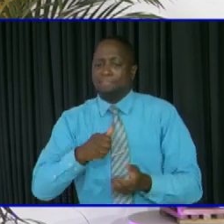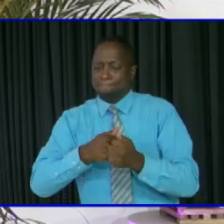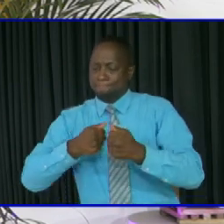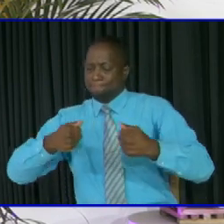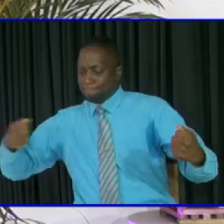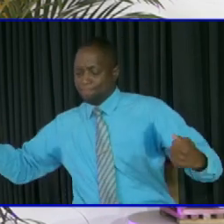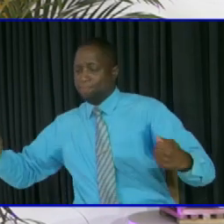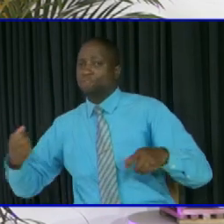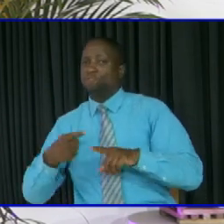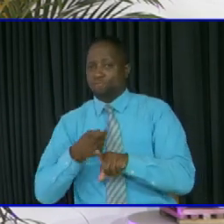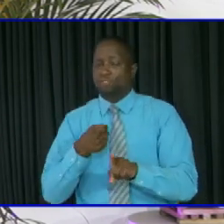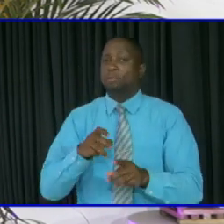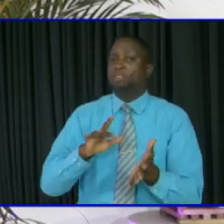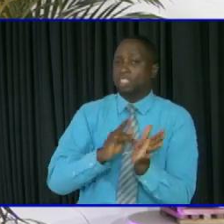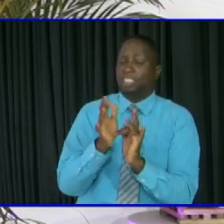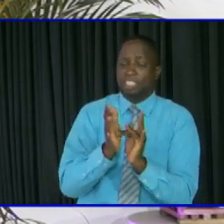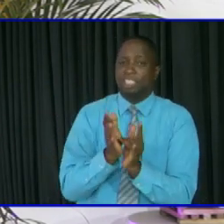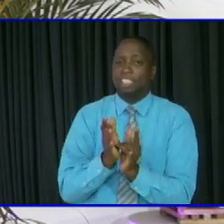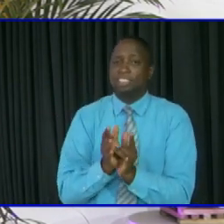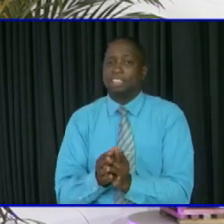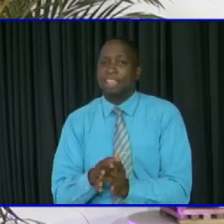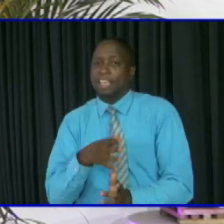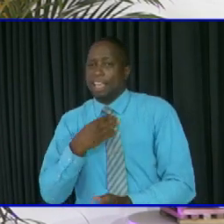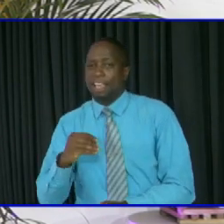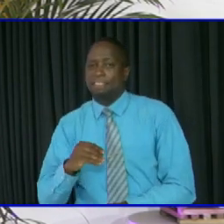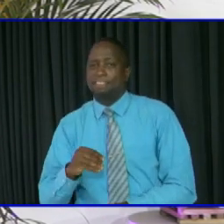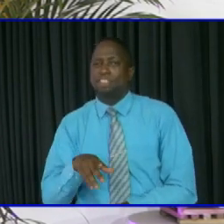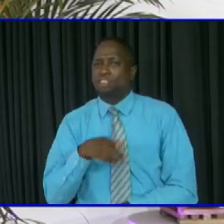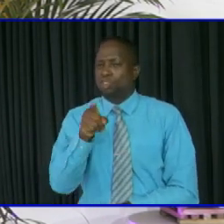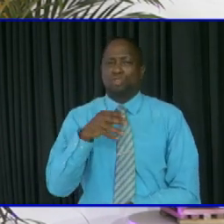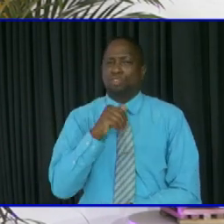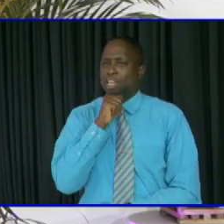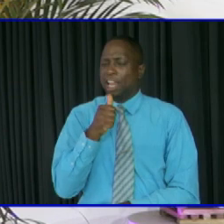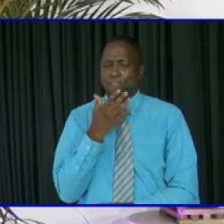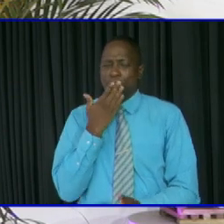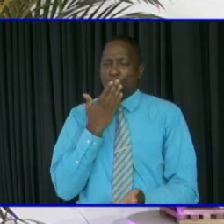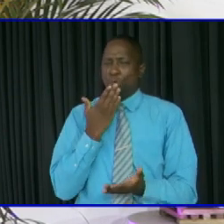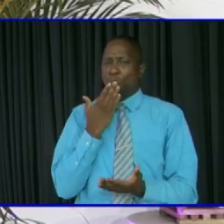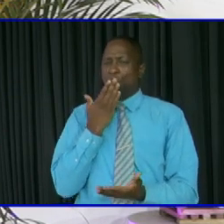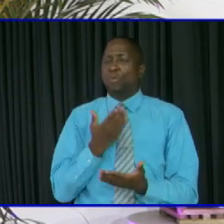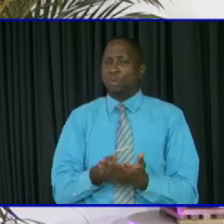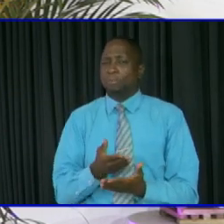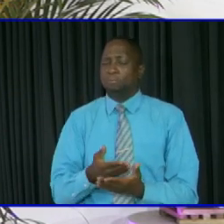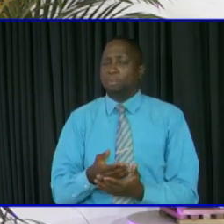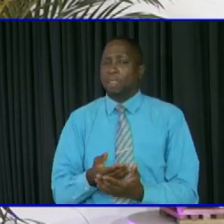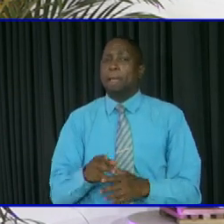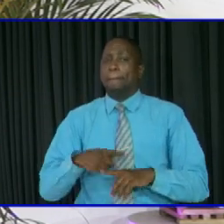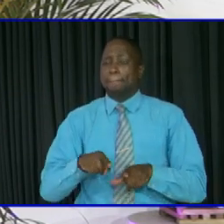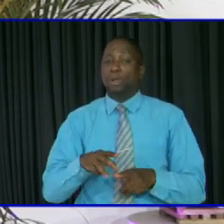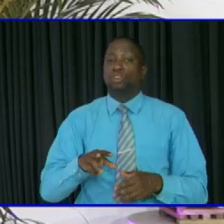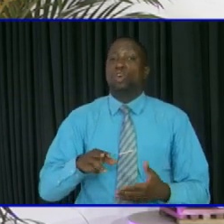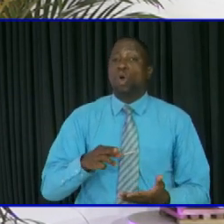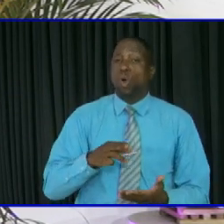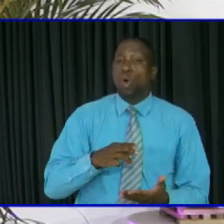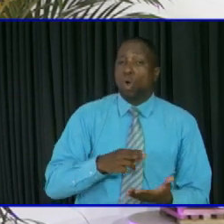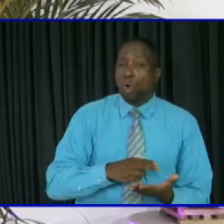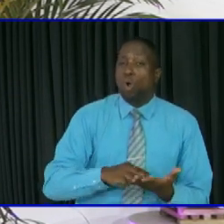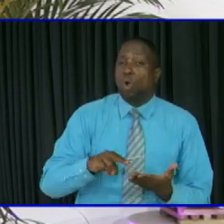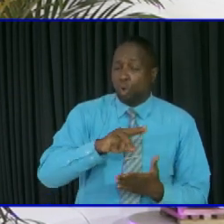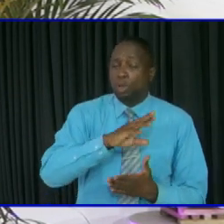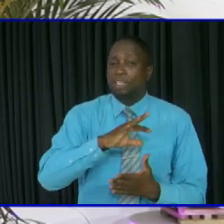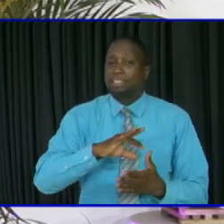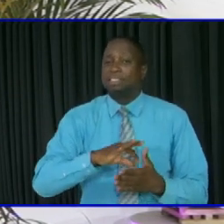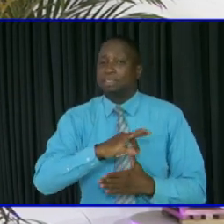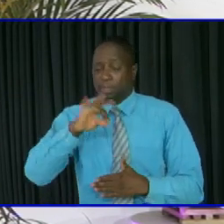your life does not add up and you will never ever be good enough. The Holy Spirit is telling you right now that you do